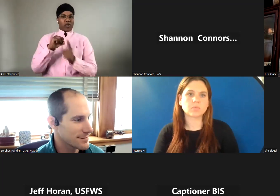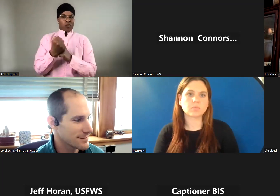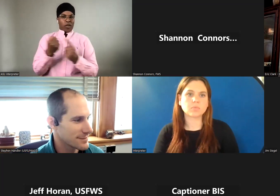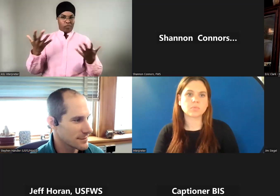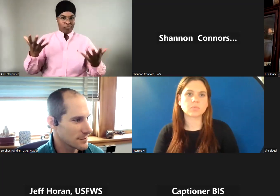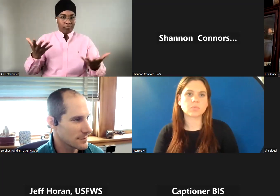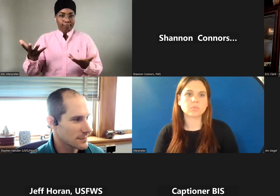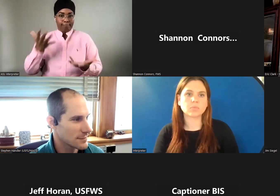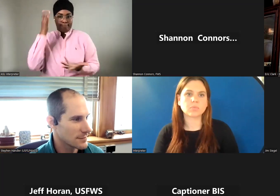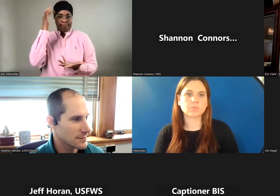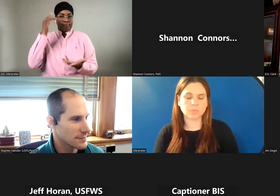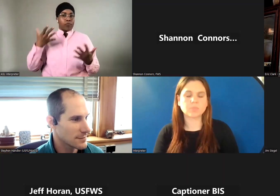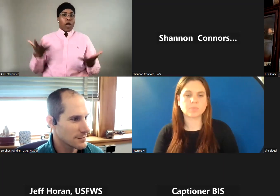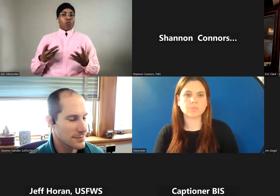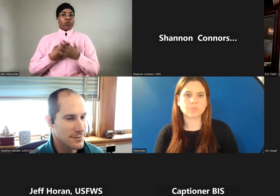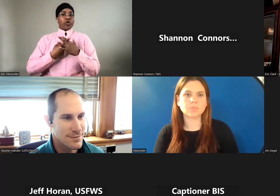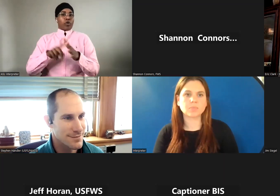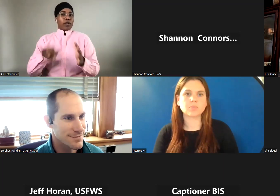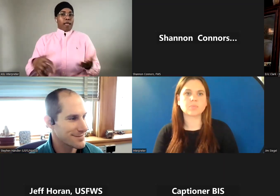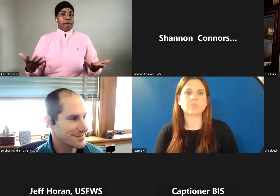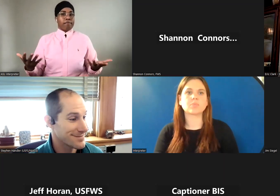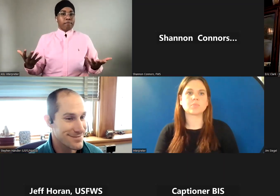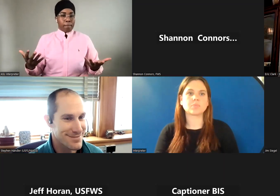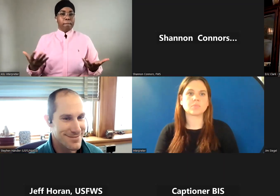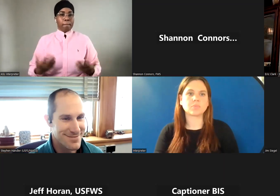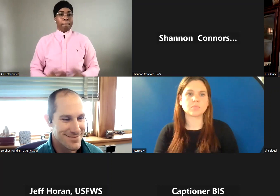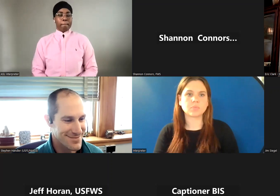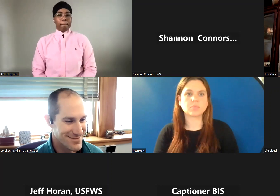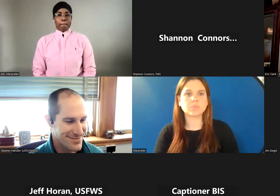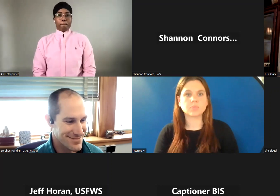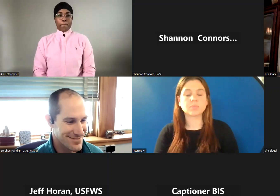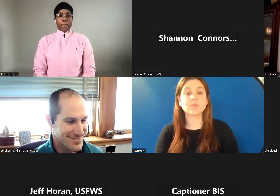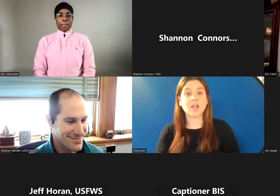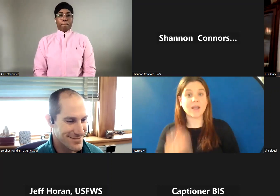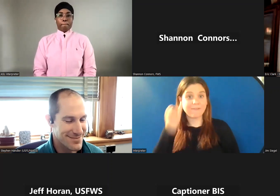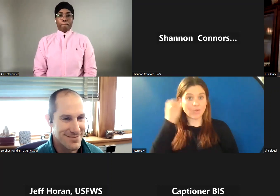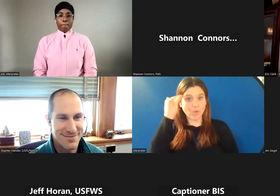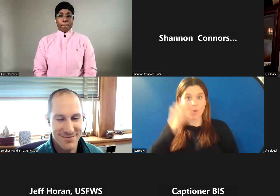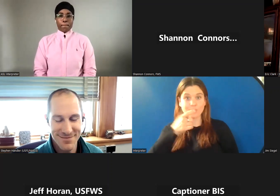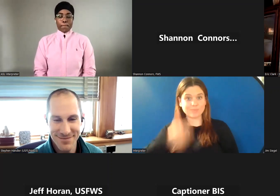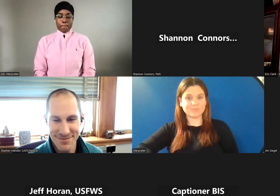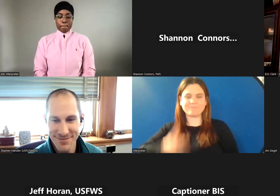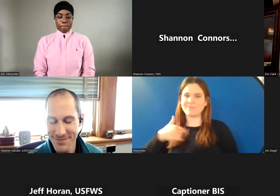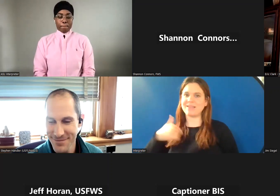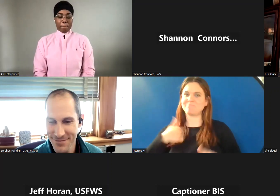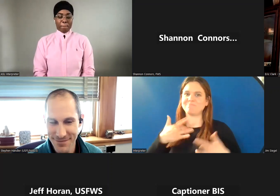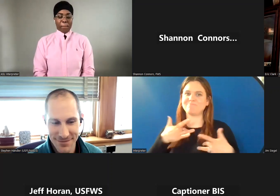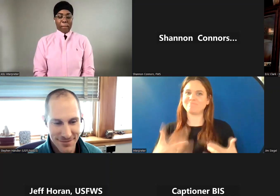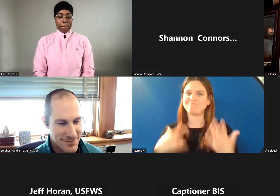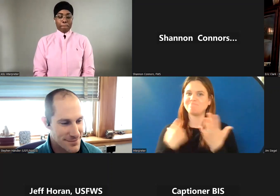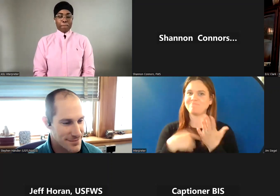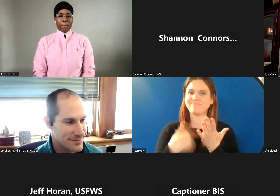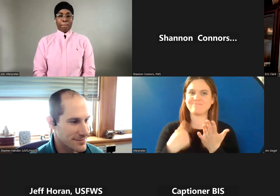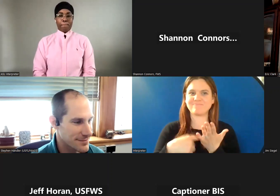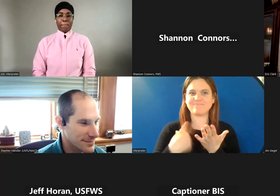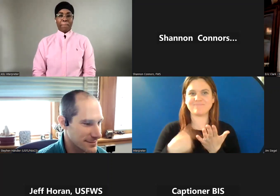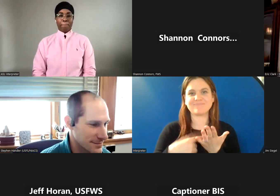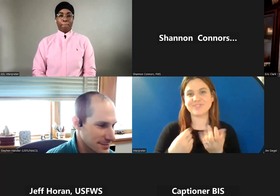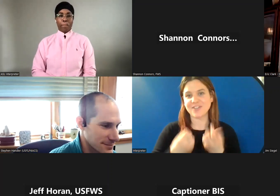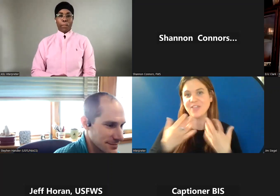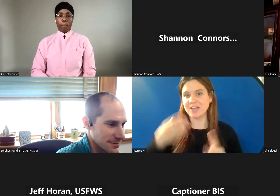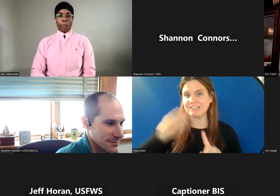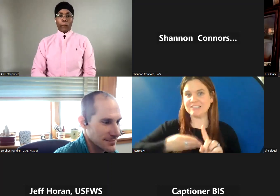So if you know me, it's something that I talk a lot about. And so I think